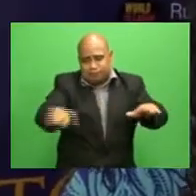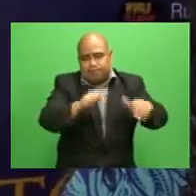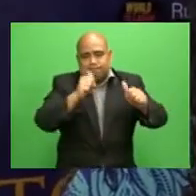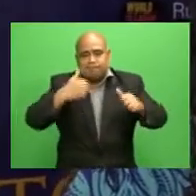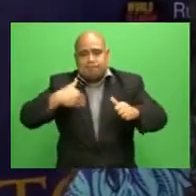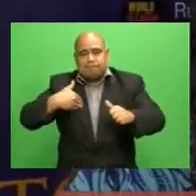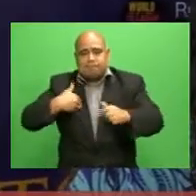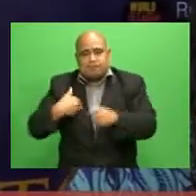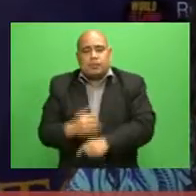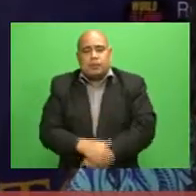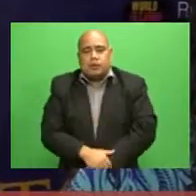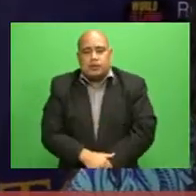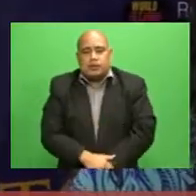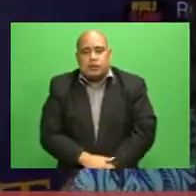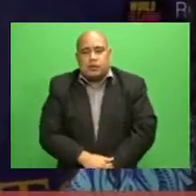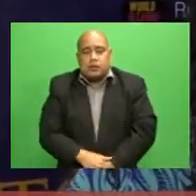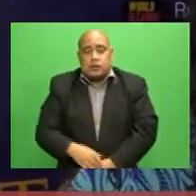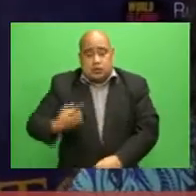other